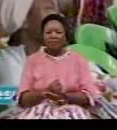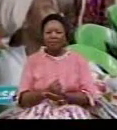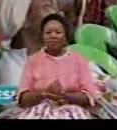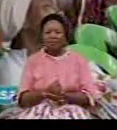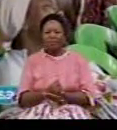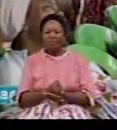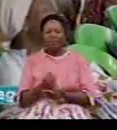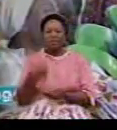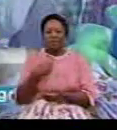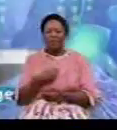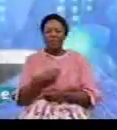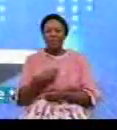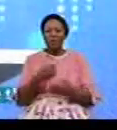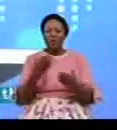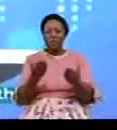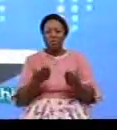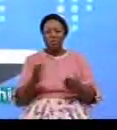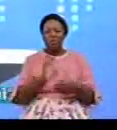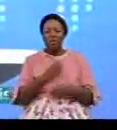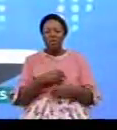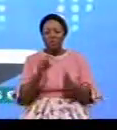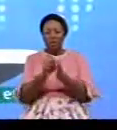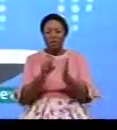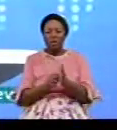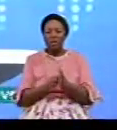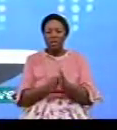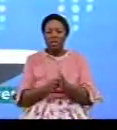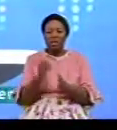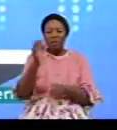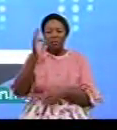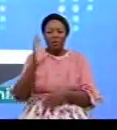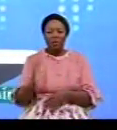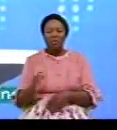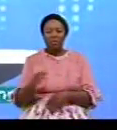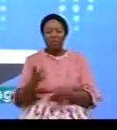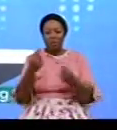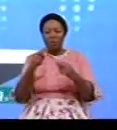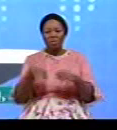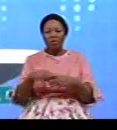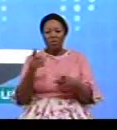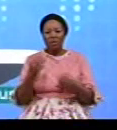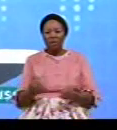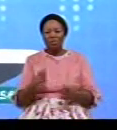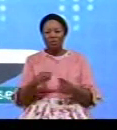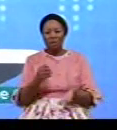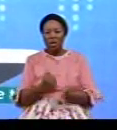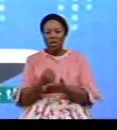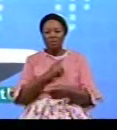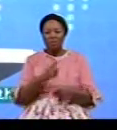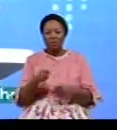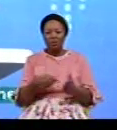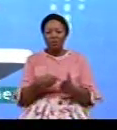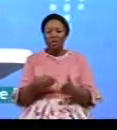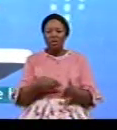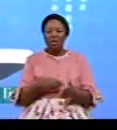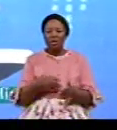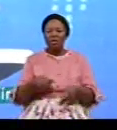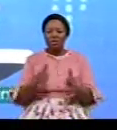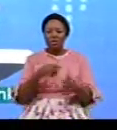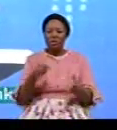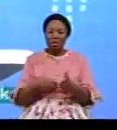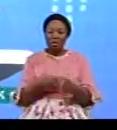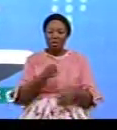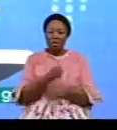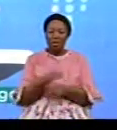our state pastor. Tonight is a great night. I said, tonight is a great night. Information